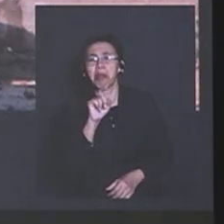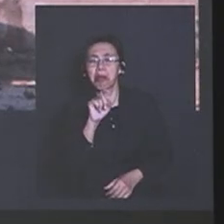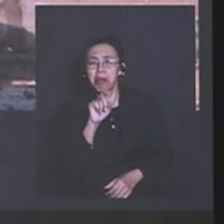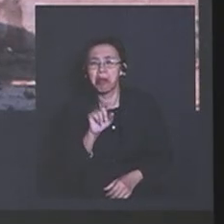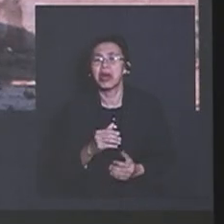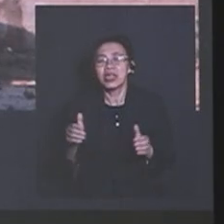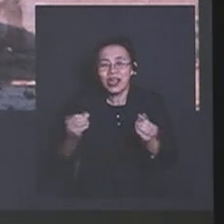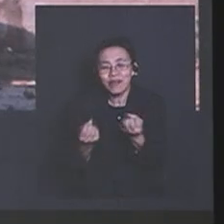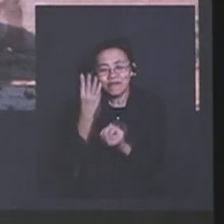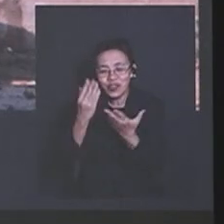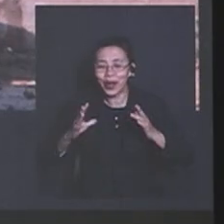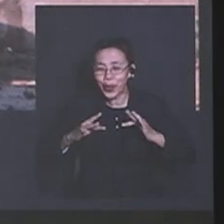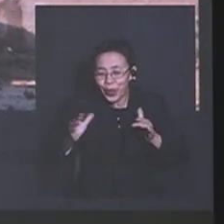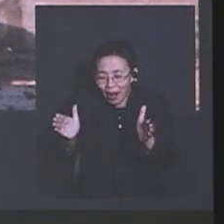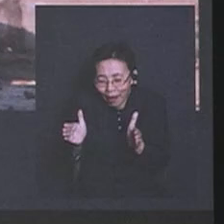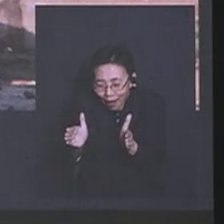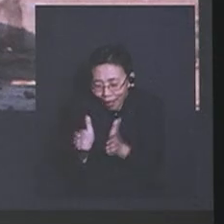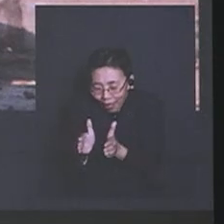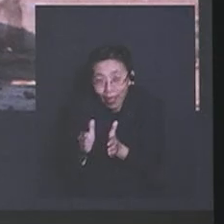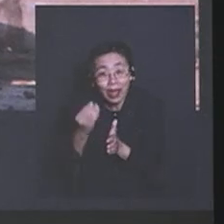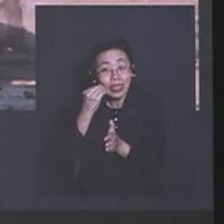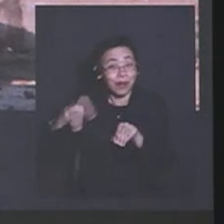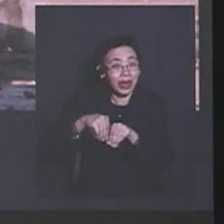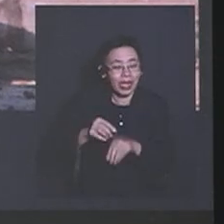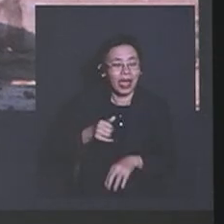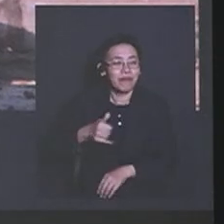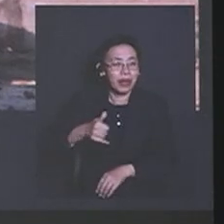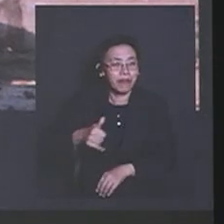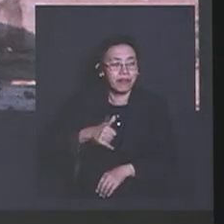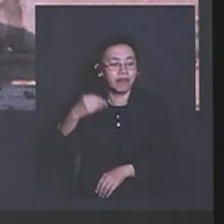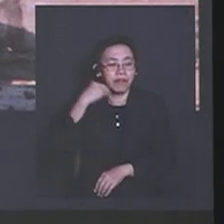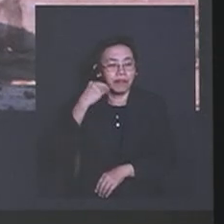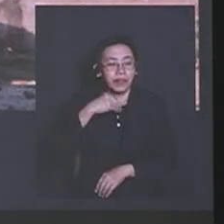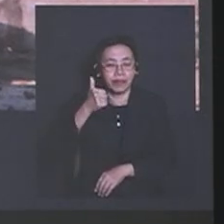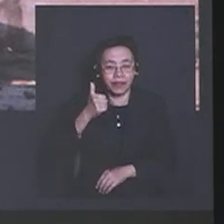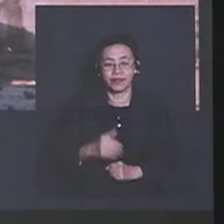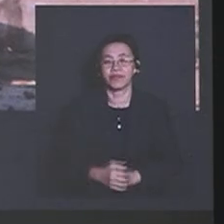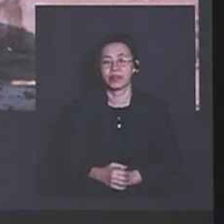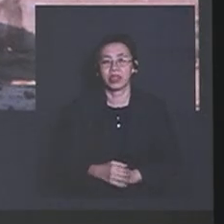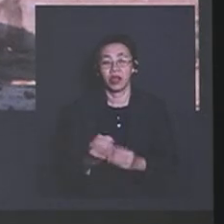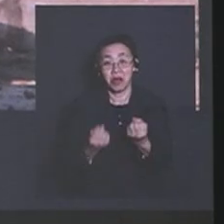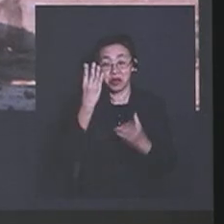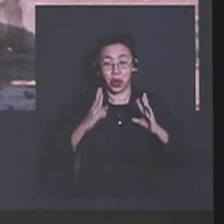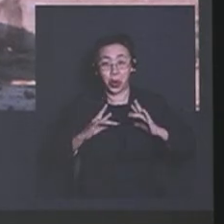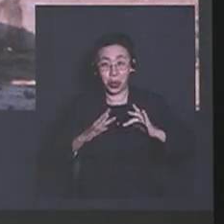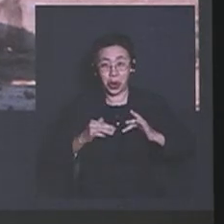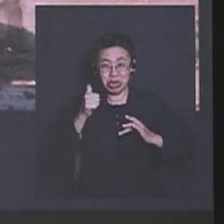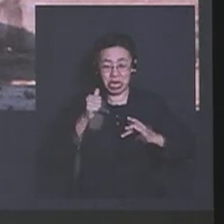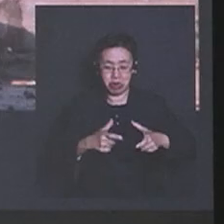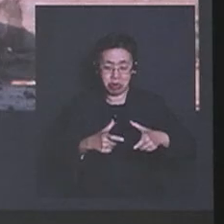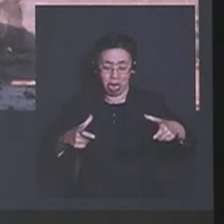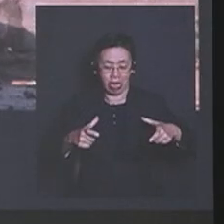your home. So the best park is not the big park. The best park is the park that near your home, and you can go it every